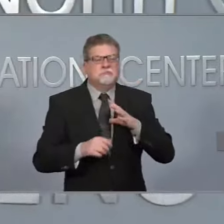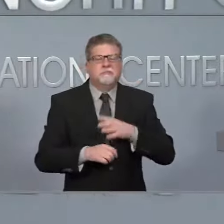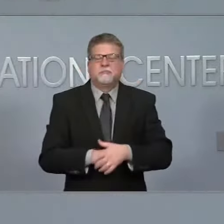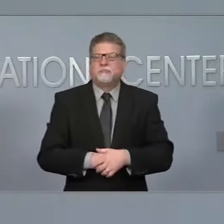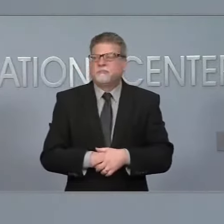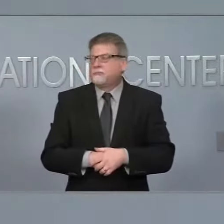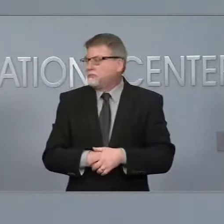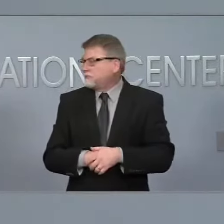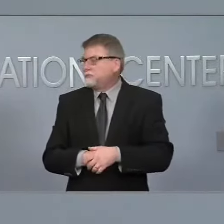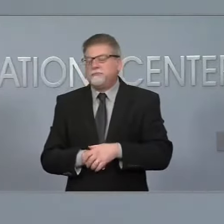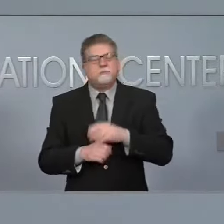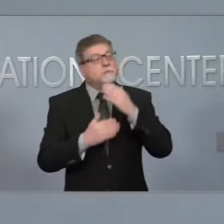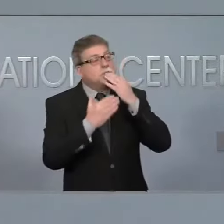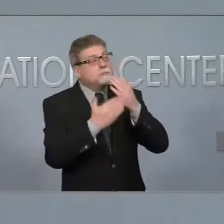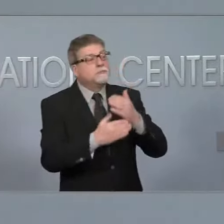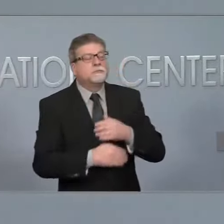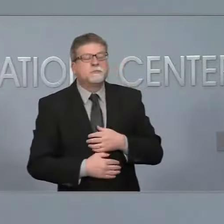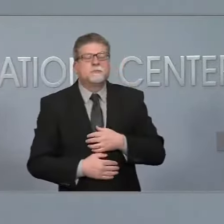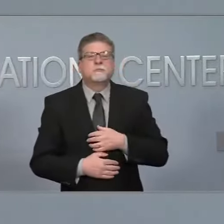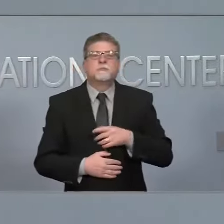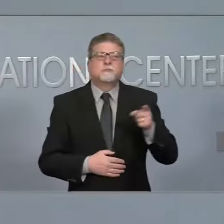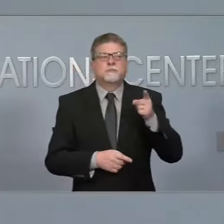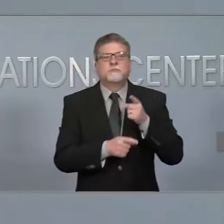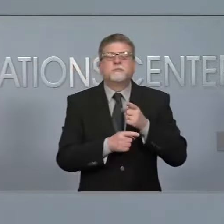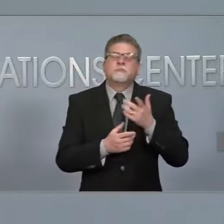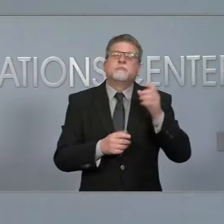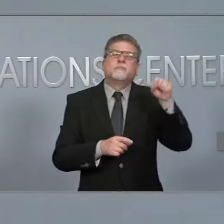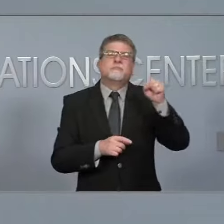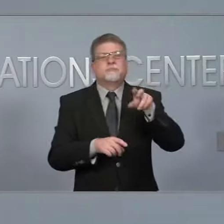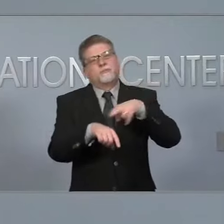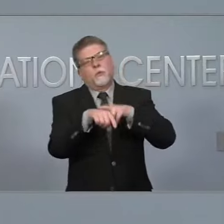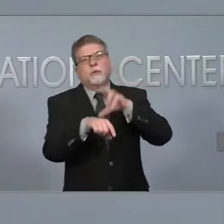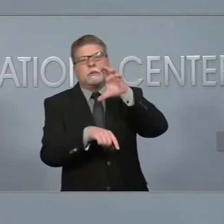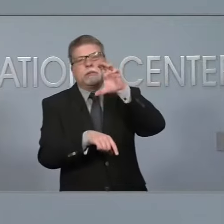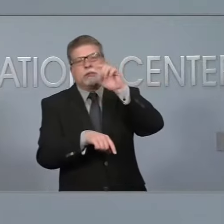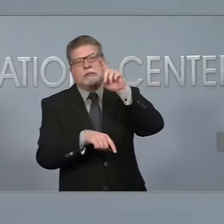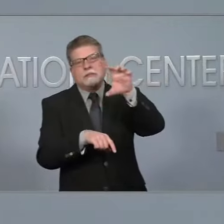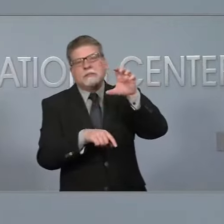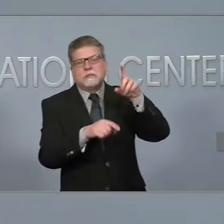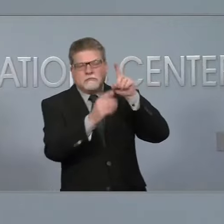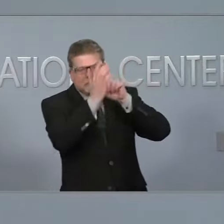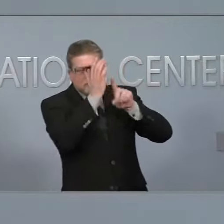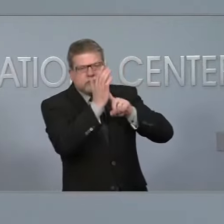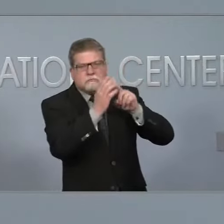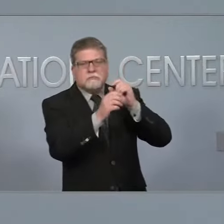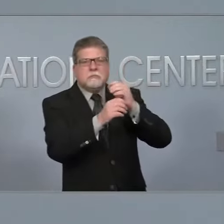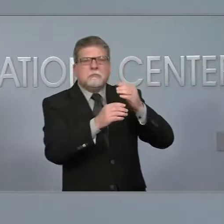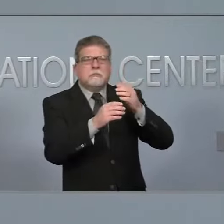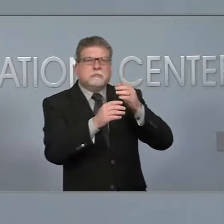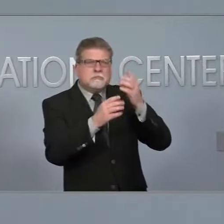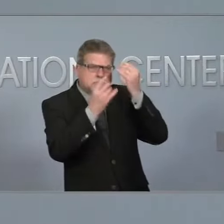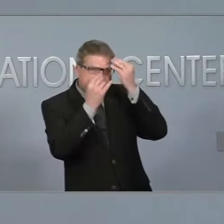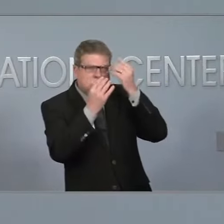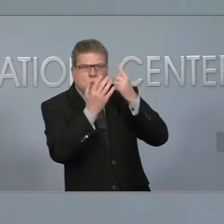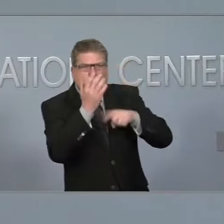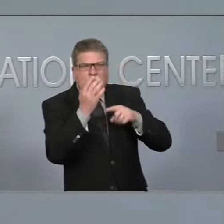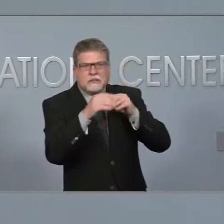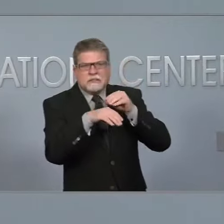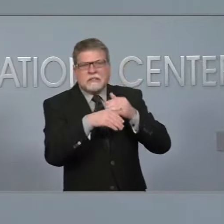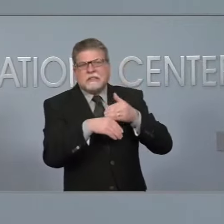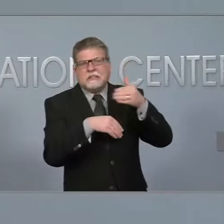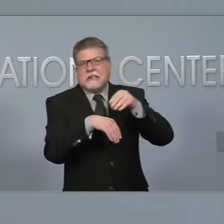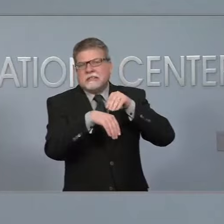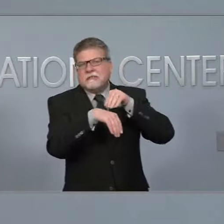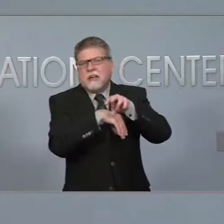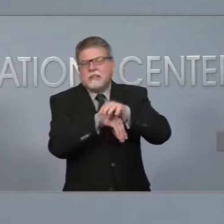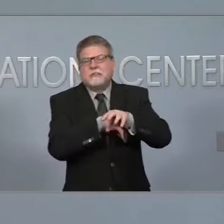Thanks, Secretary, and thanks, Jenna, for the question. Yes, the CDC is also looking at their guidance. We know certainly what we have learned from Omicron in these last